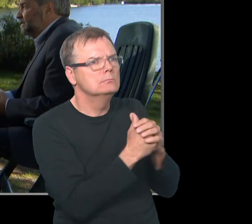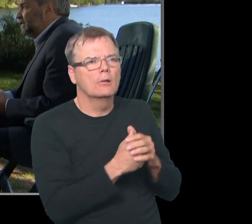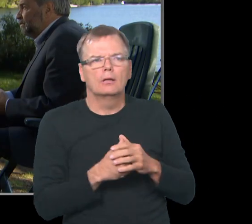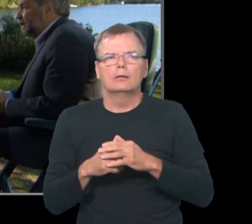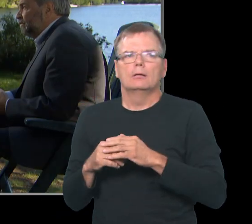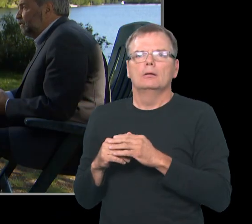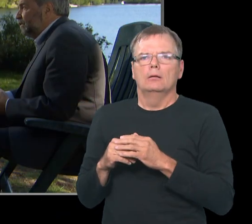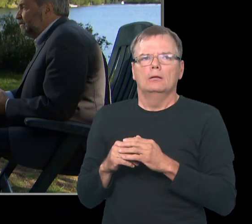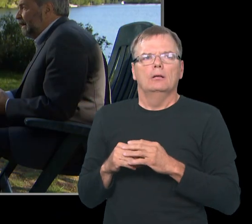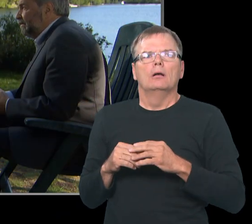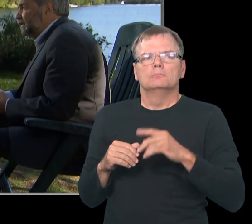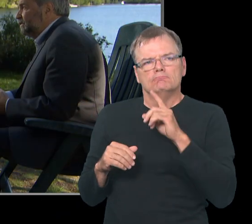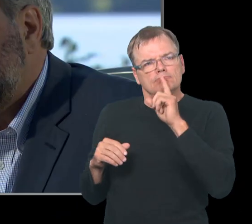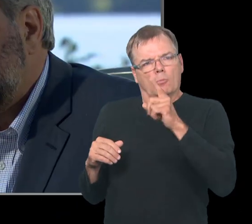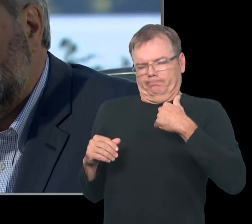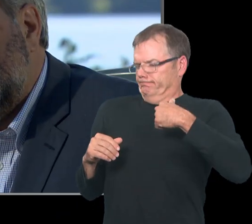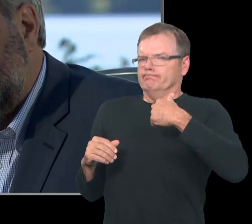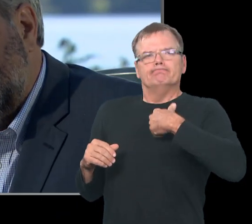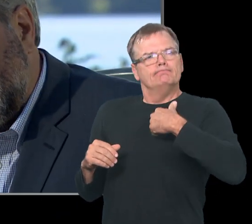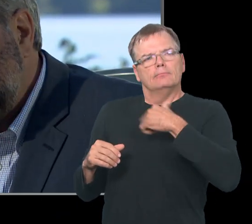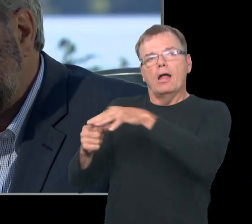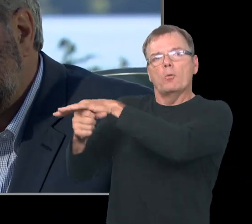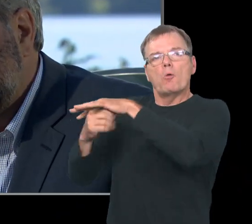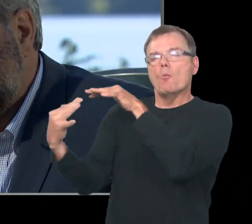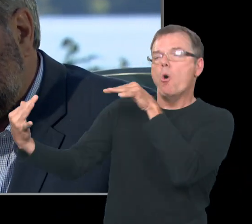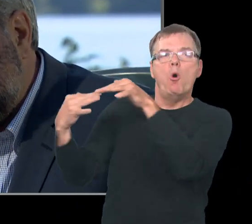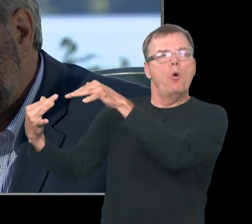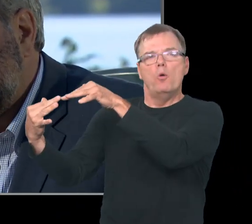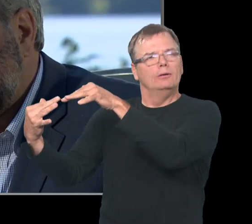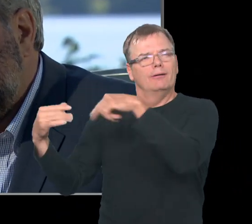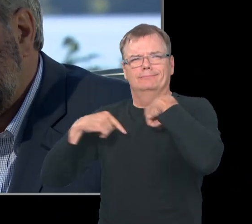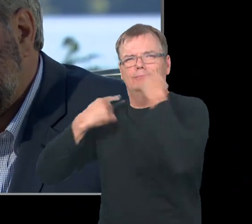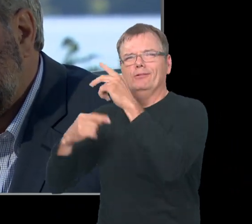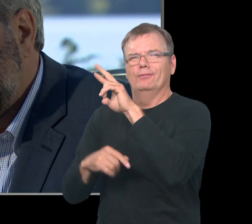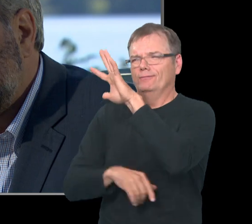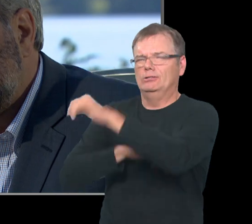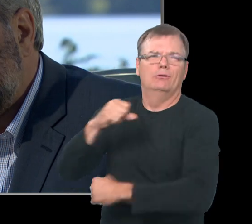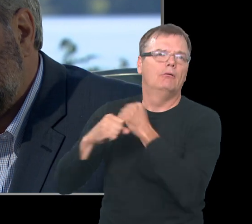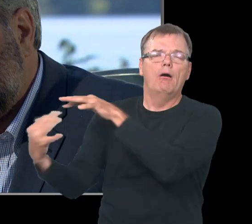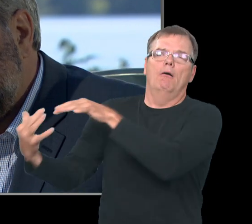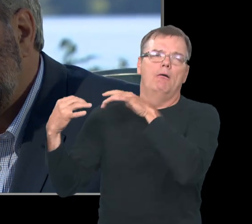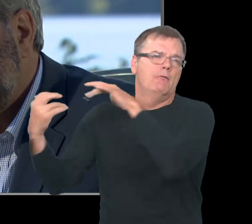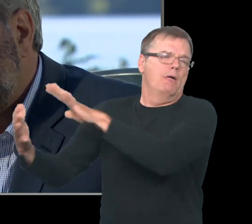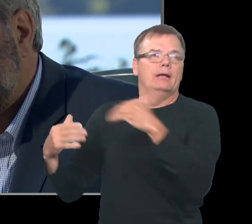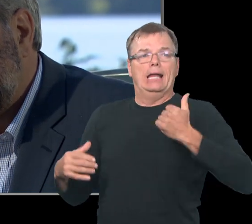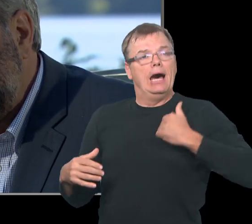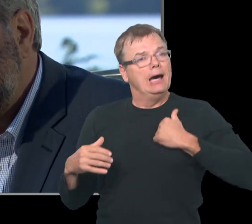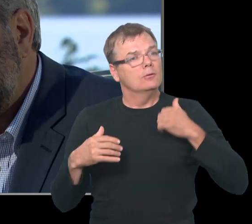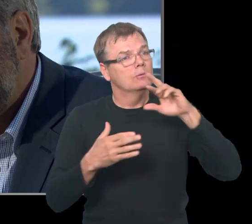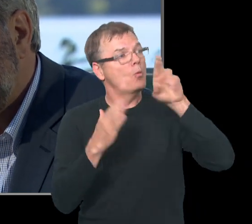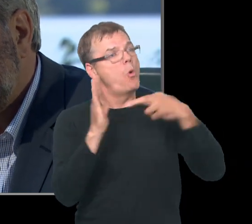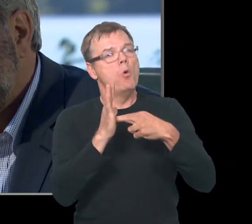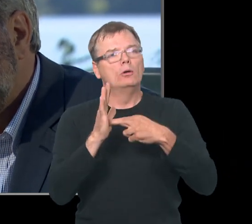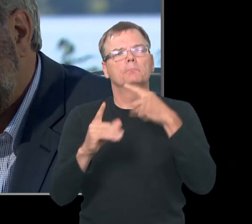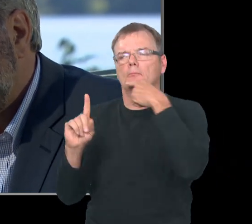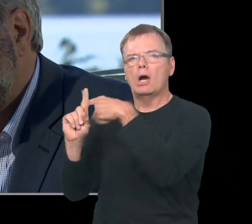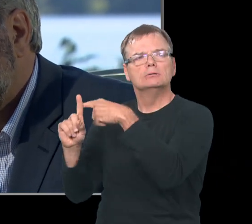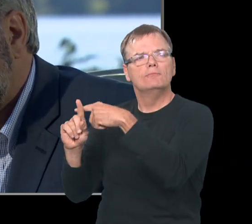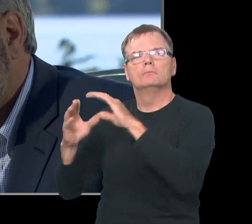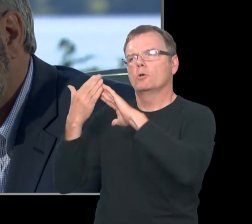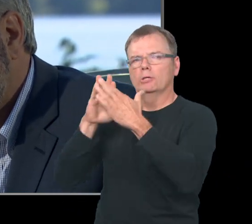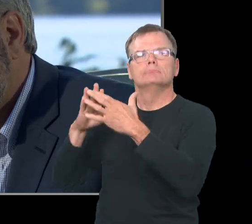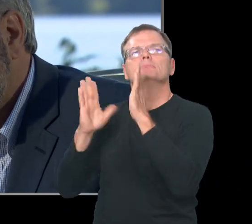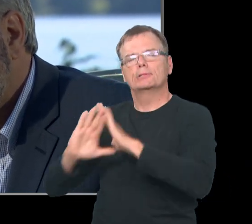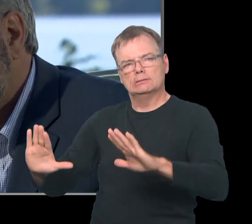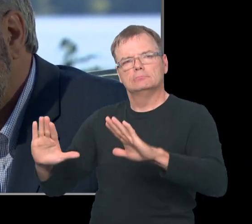known almost nothing but for 35 years. So I think that the best thing for Canada to do is to start playing a positive role for peace, and that would be